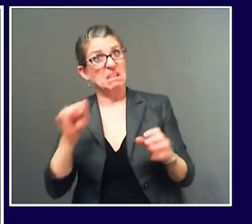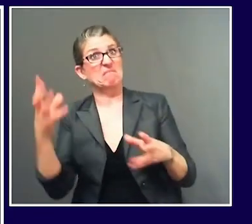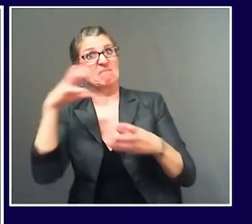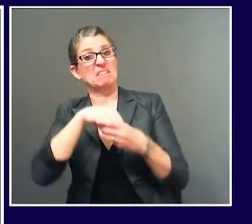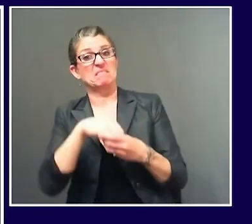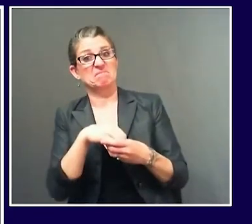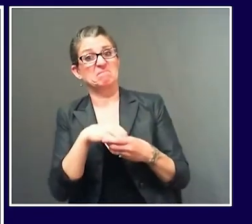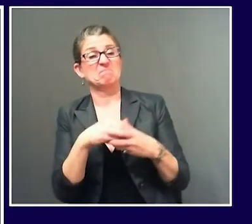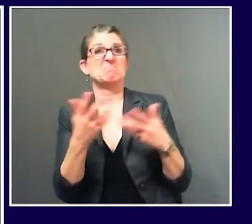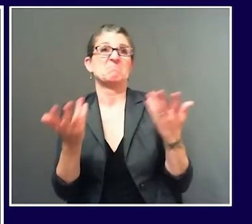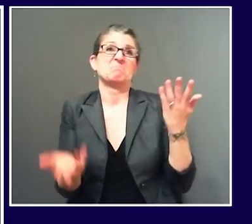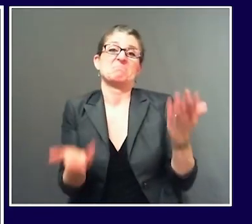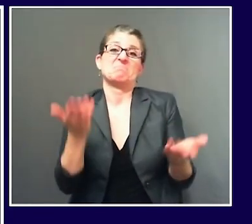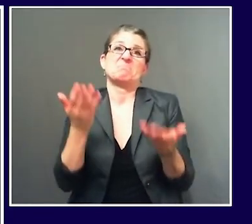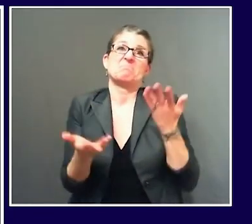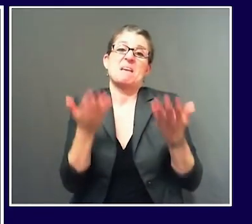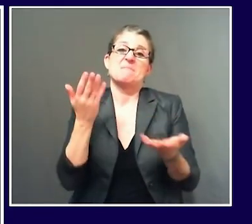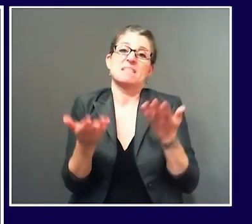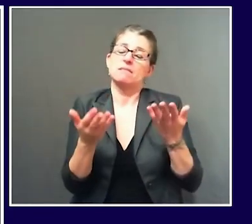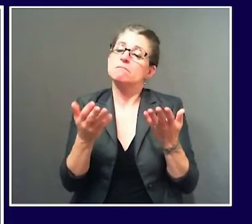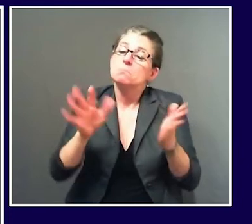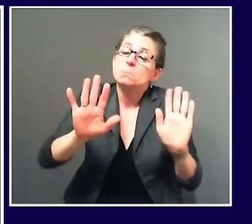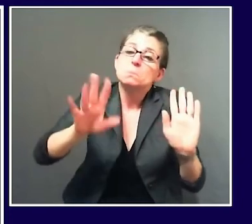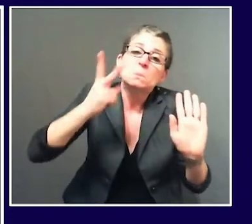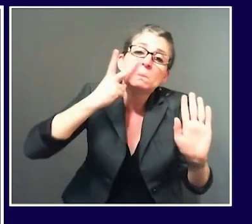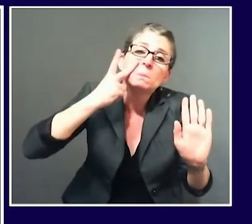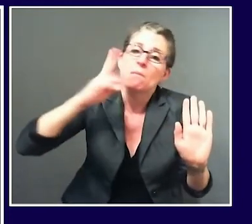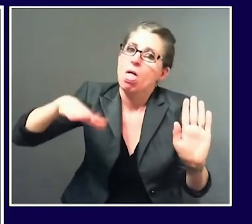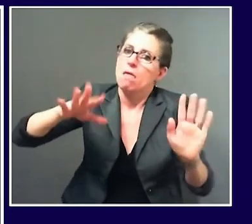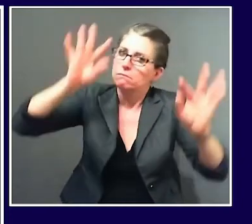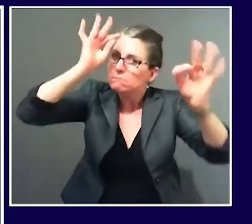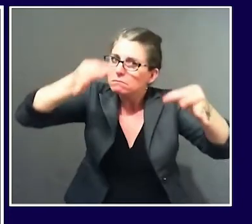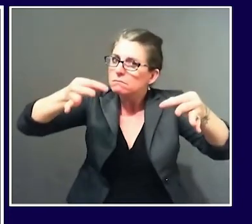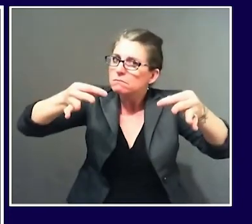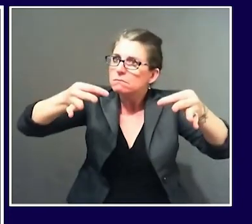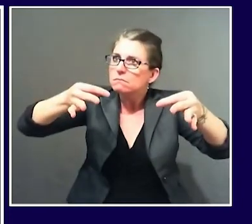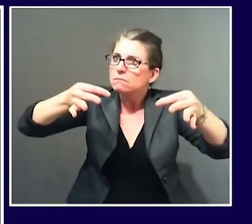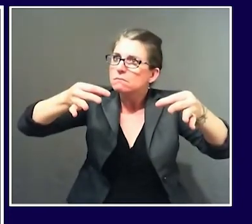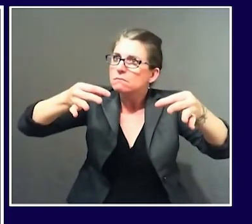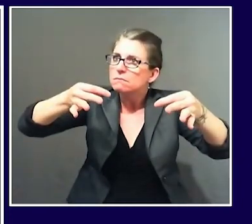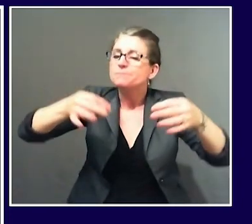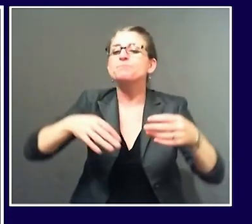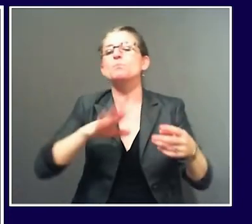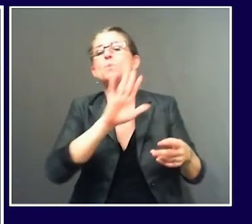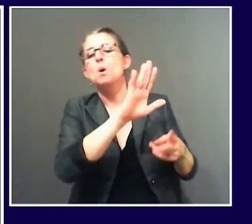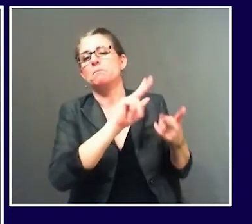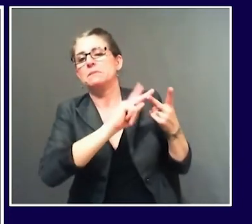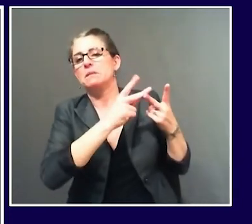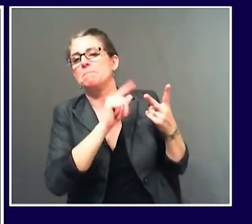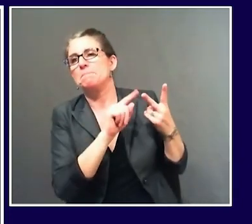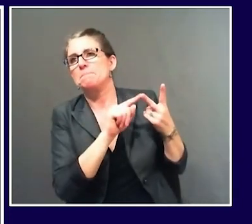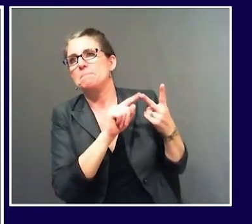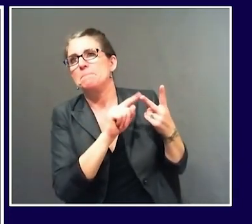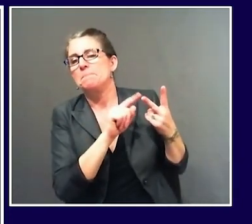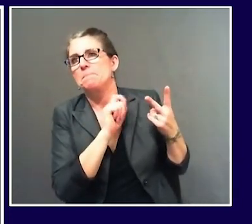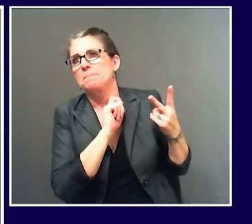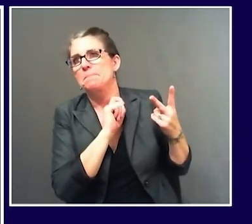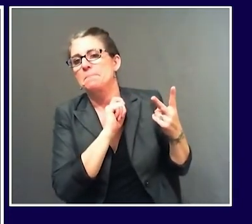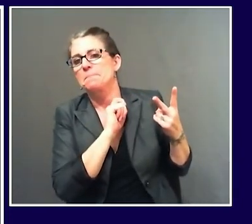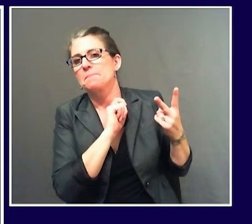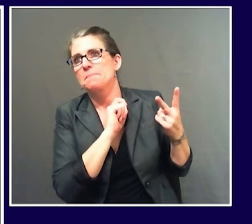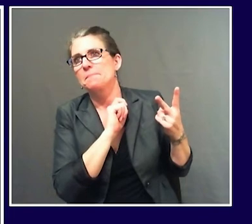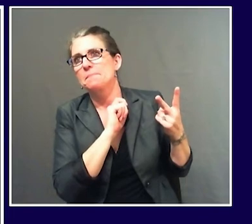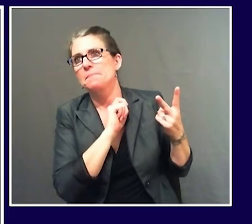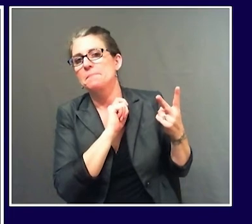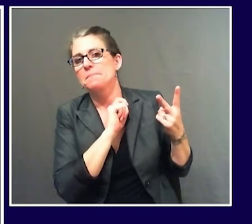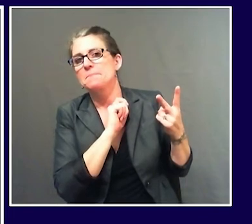into. Okay. And the second question I have is just about what are you seeing? I know that the impetus